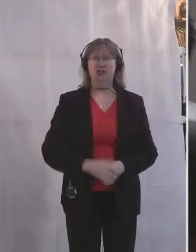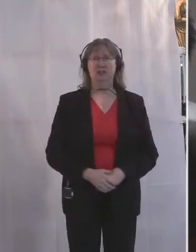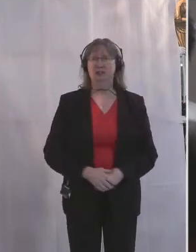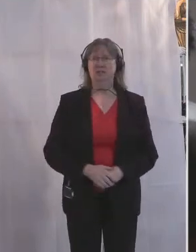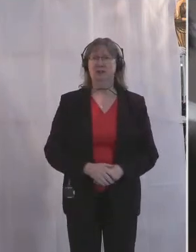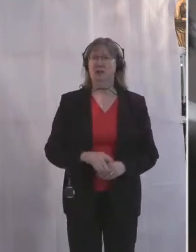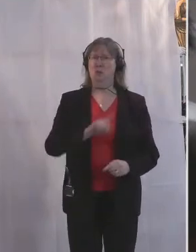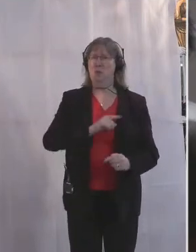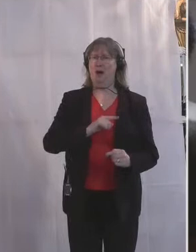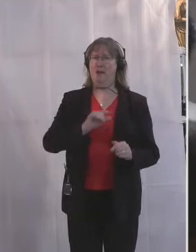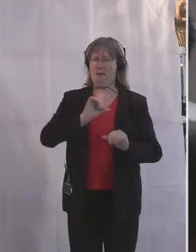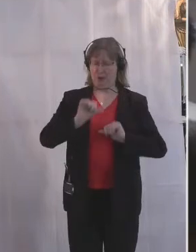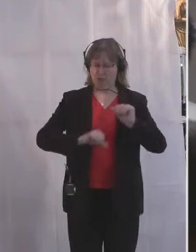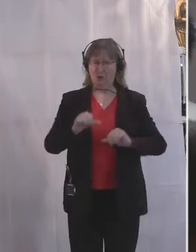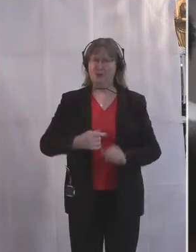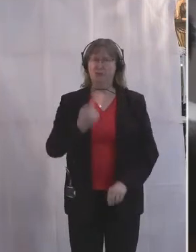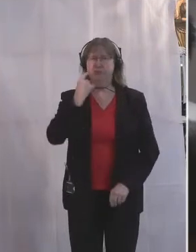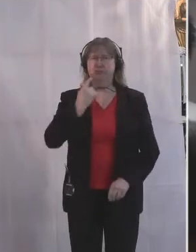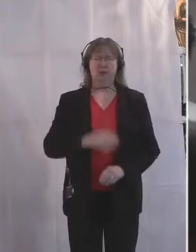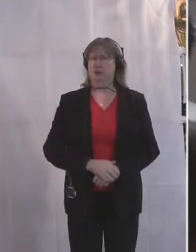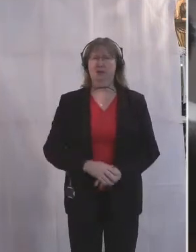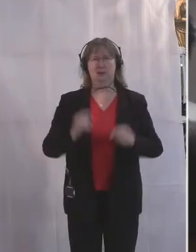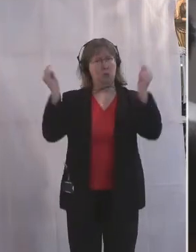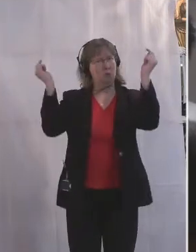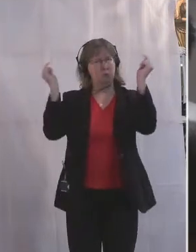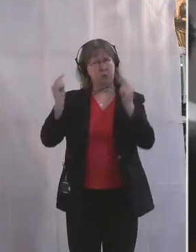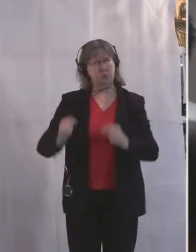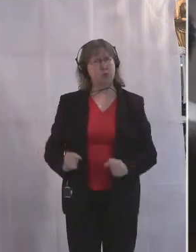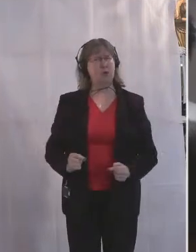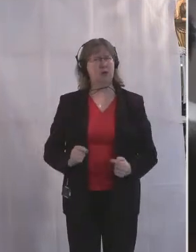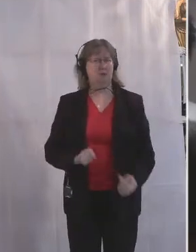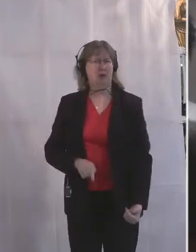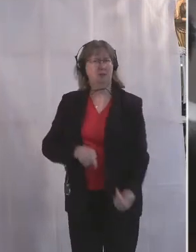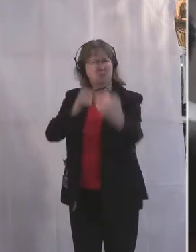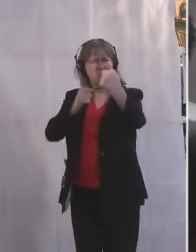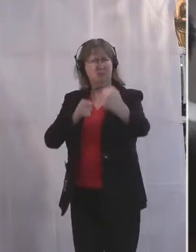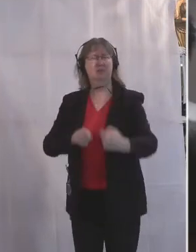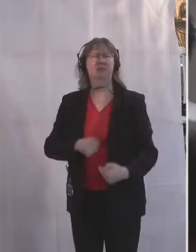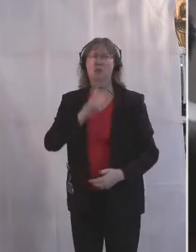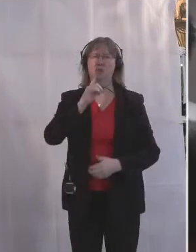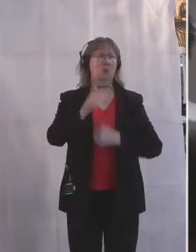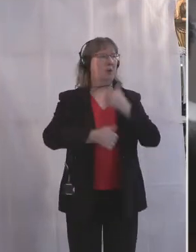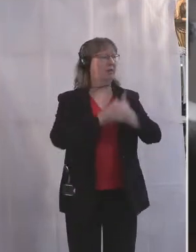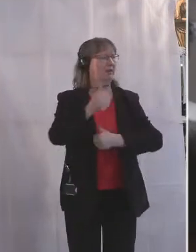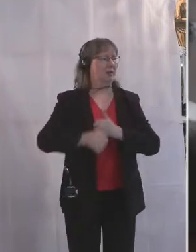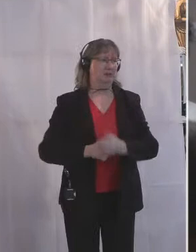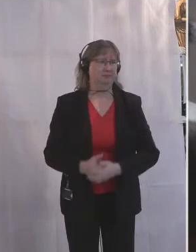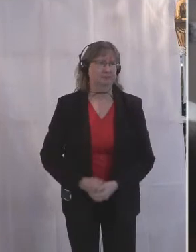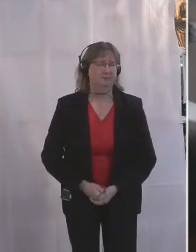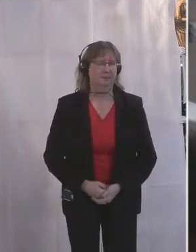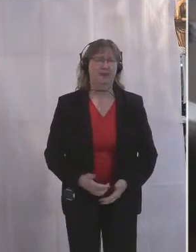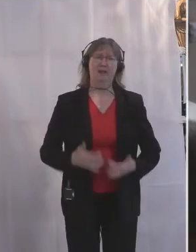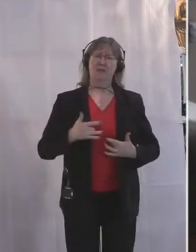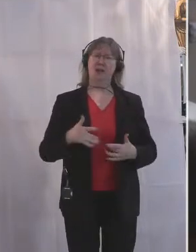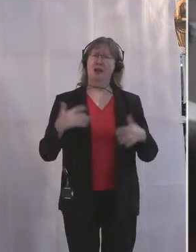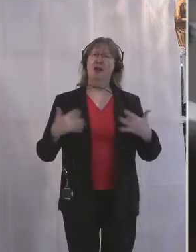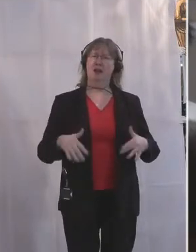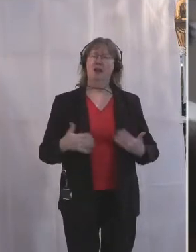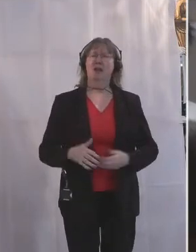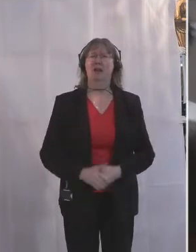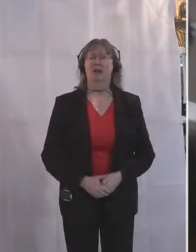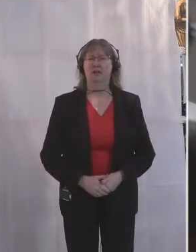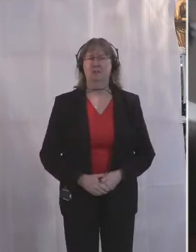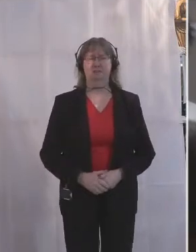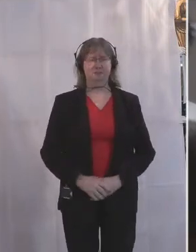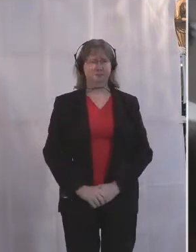incredibly competitive process for the awards, and you've done incredibly well. So it's absolutely brilliant, and it's a great